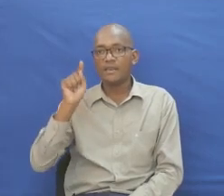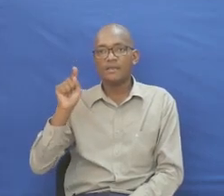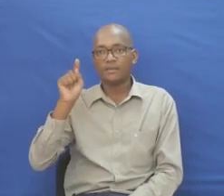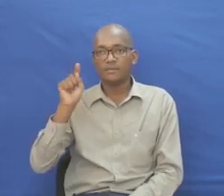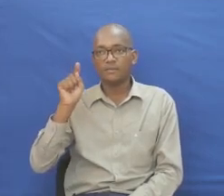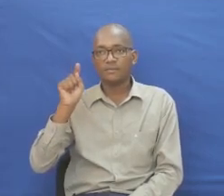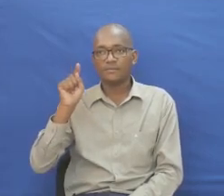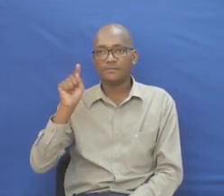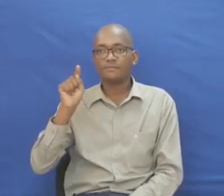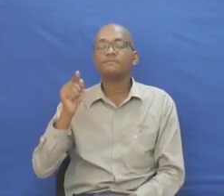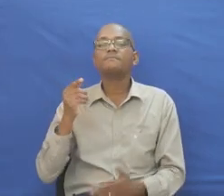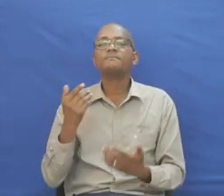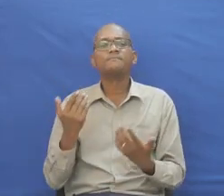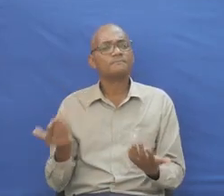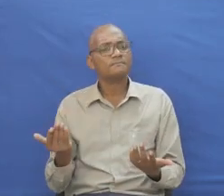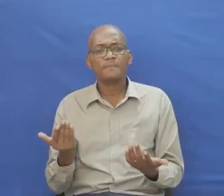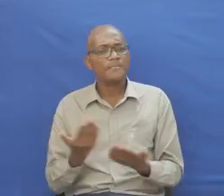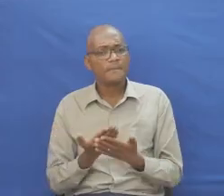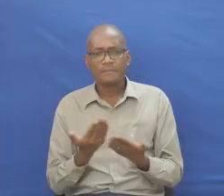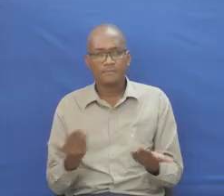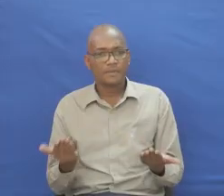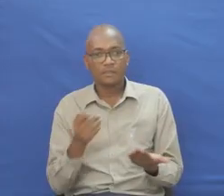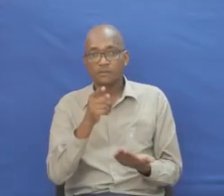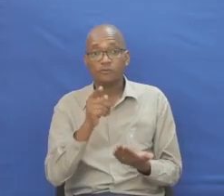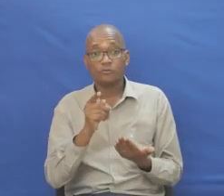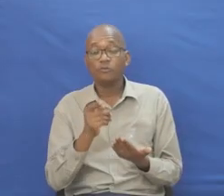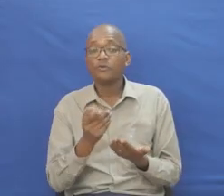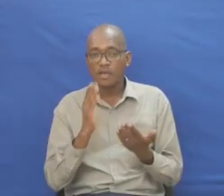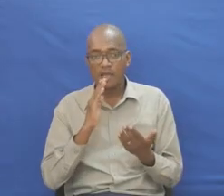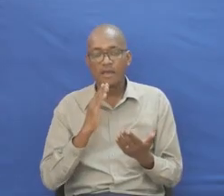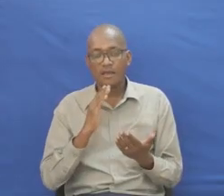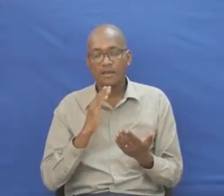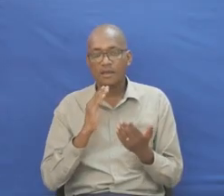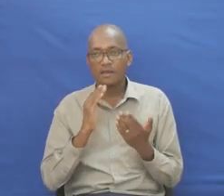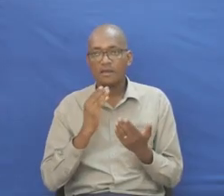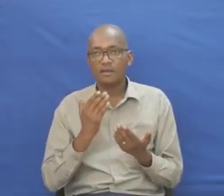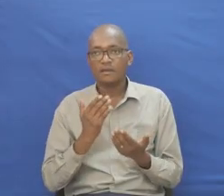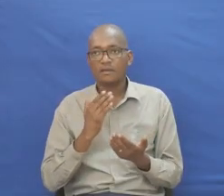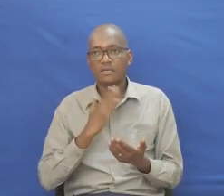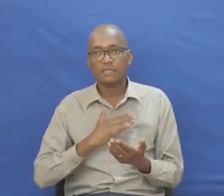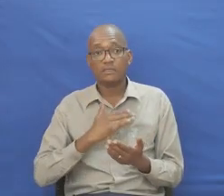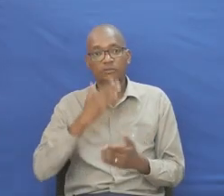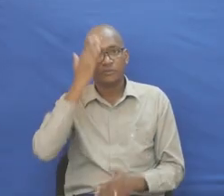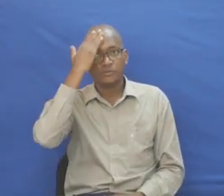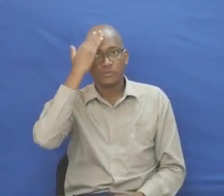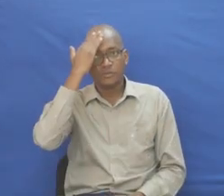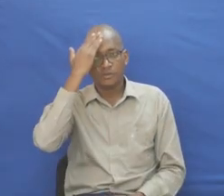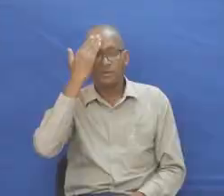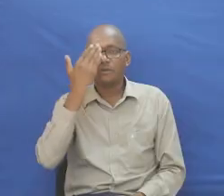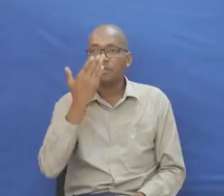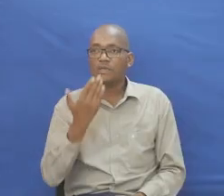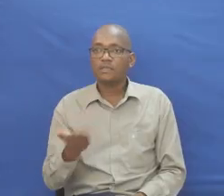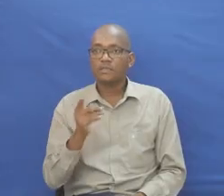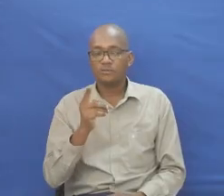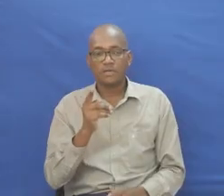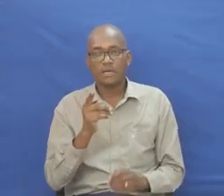degrees. But we have to know what is the value of sine 30. On